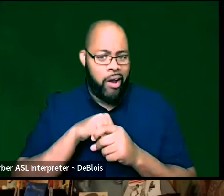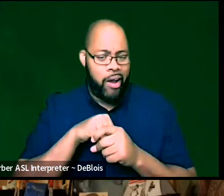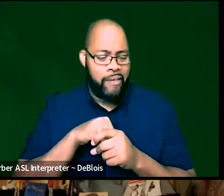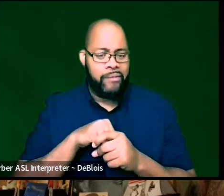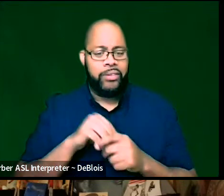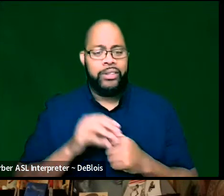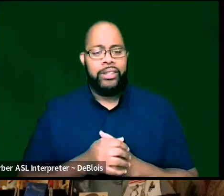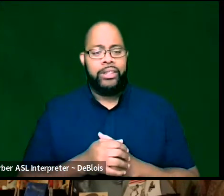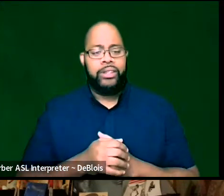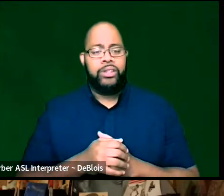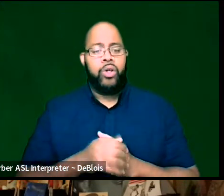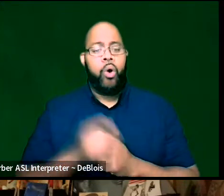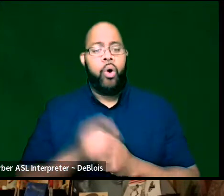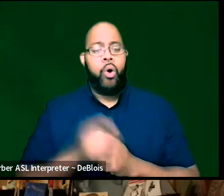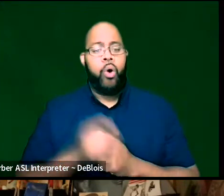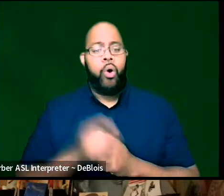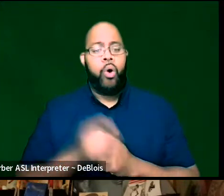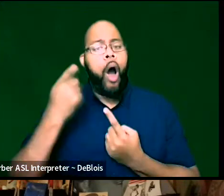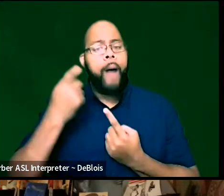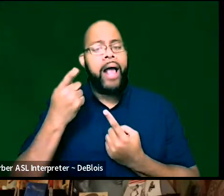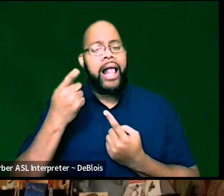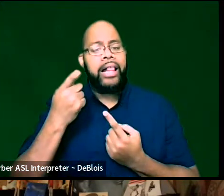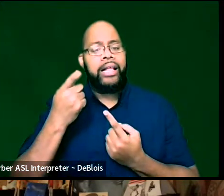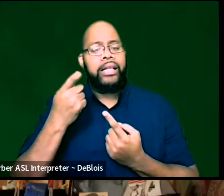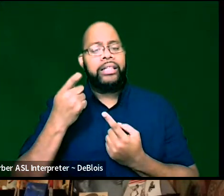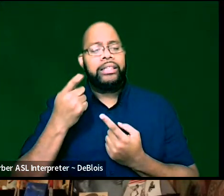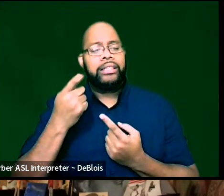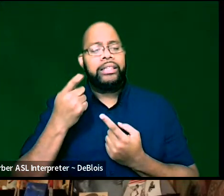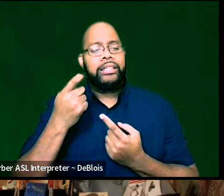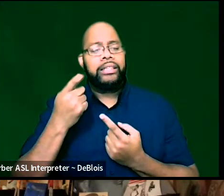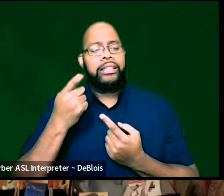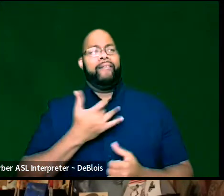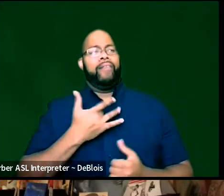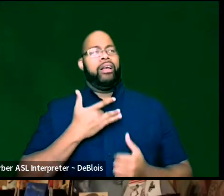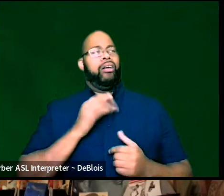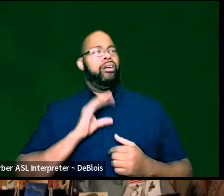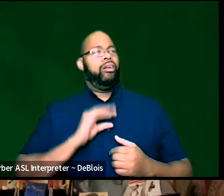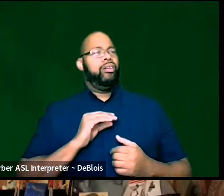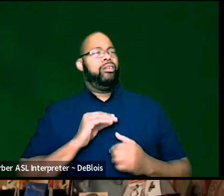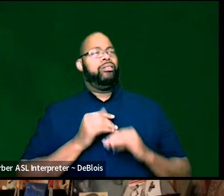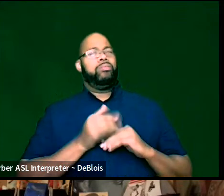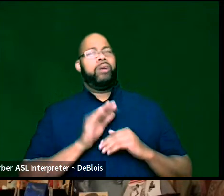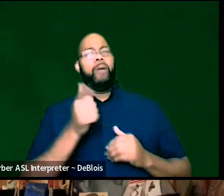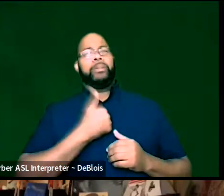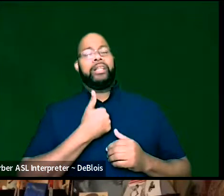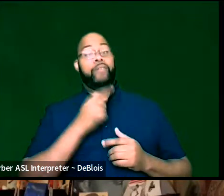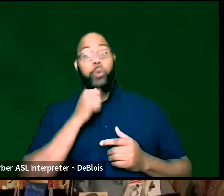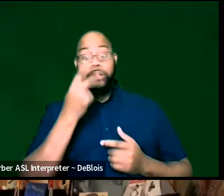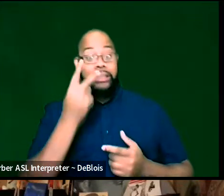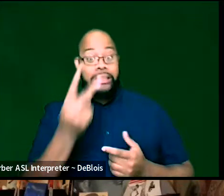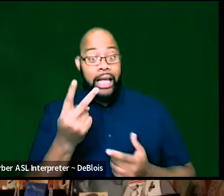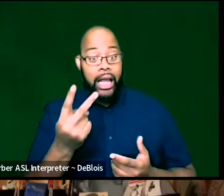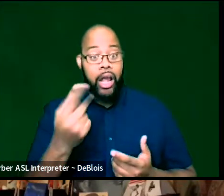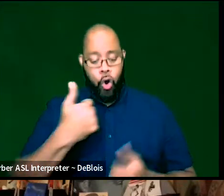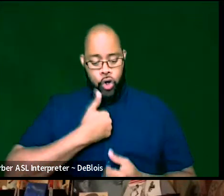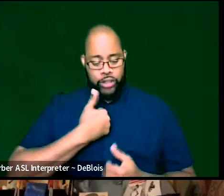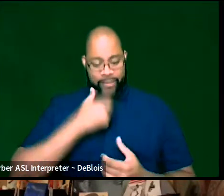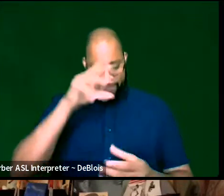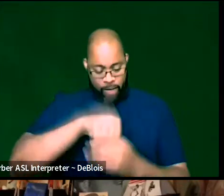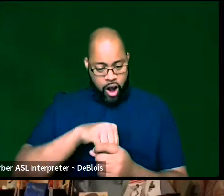right? We automatically can self-exclude ourselves. If we don't see, Dr. Boyd, like you talked about, right,